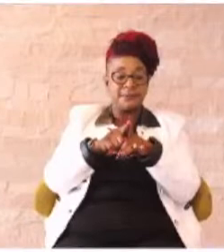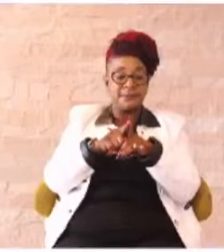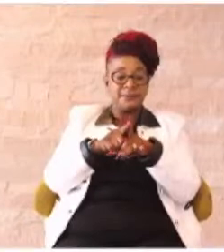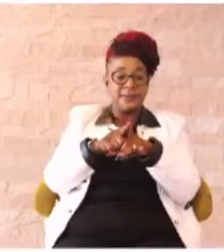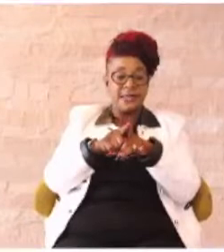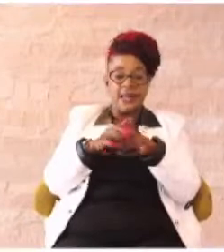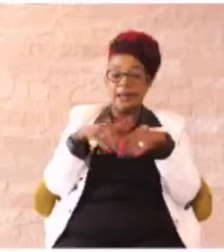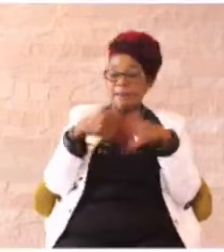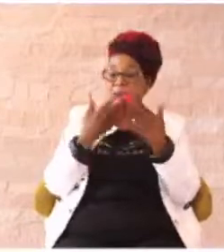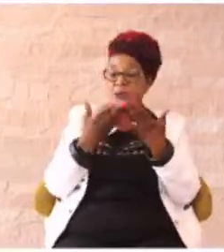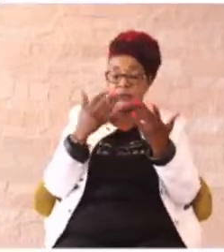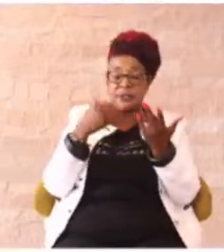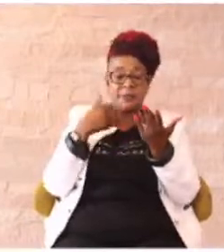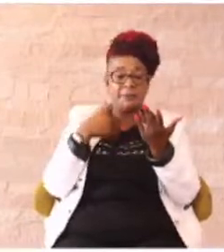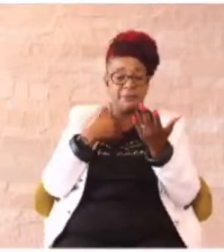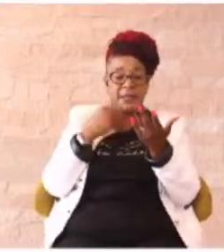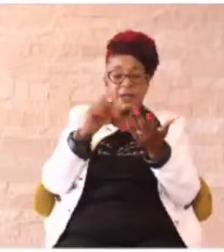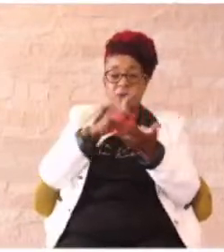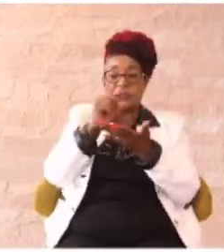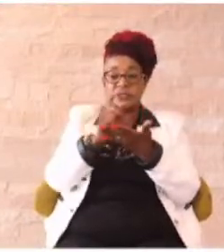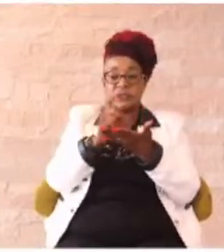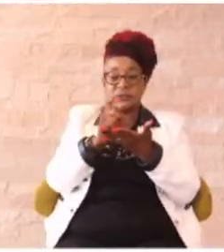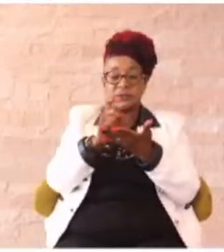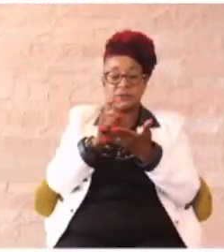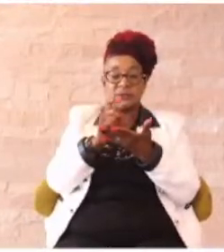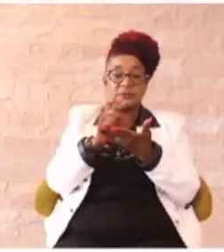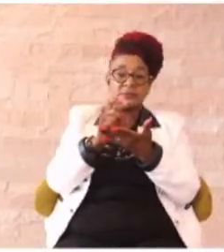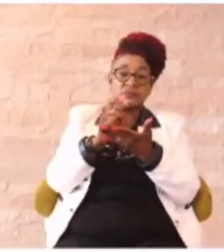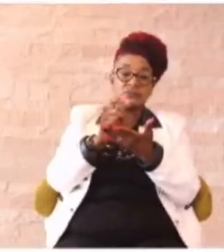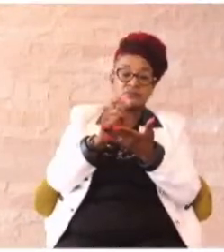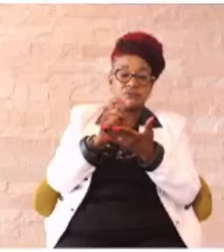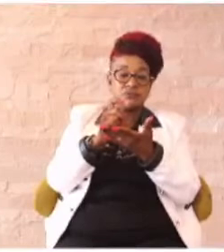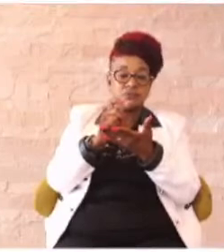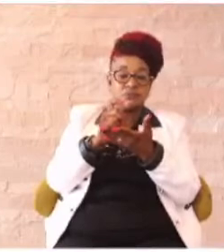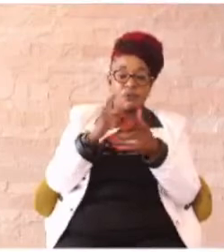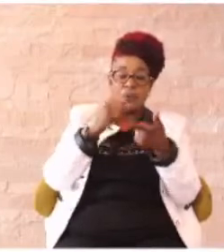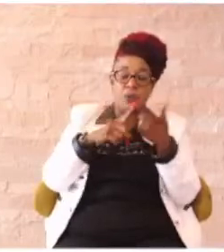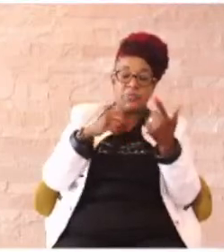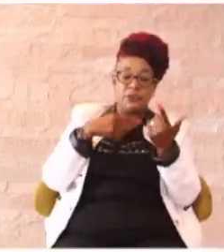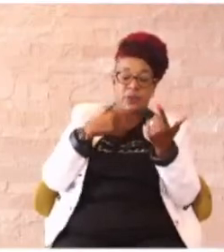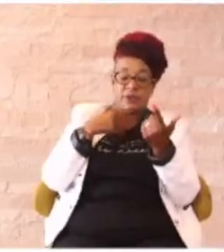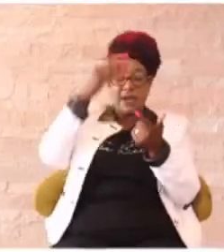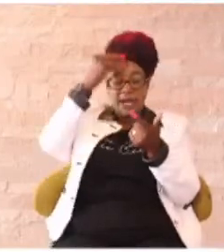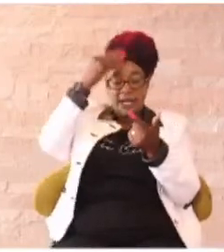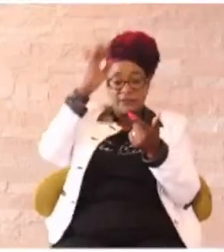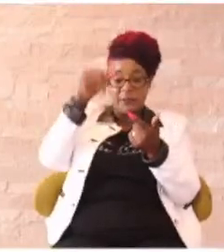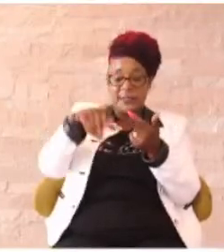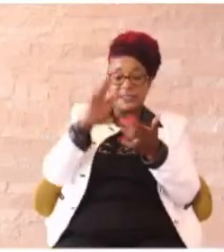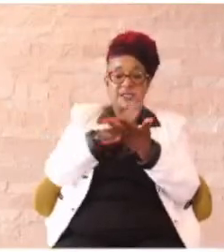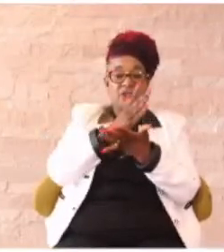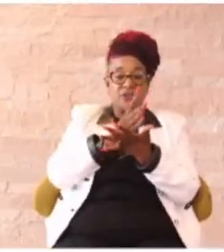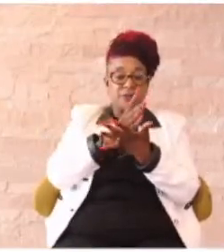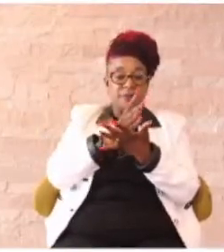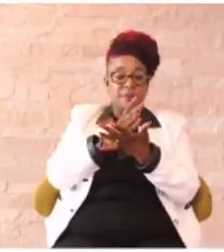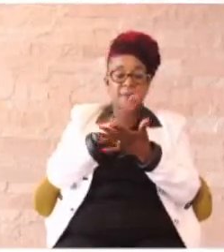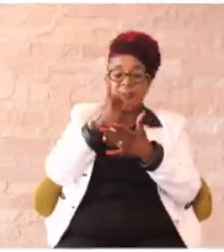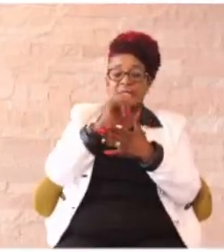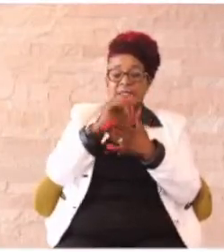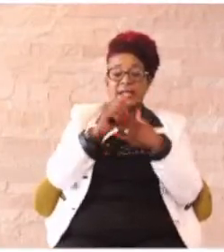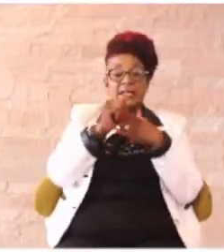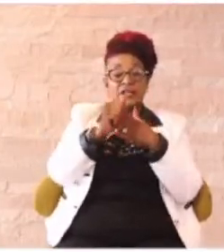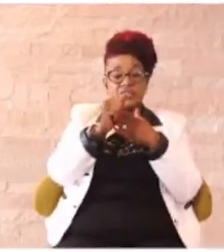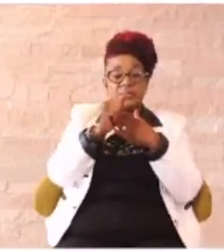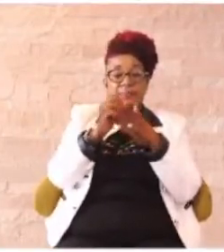Regarding Maureen's question, what I learned from this learning event is the leadership